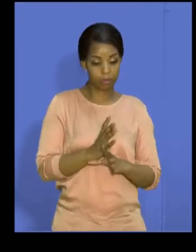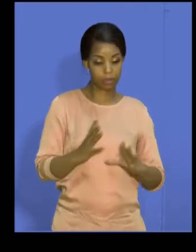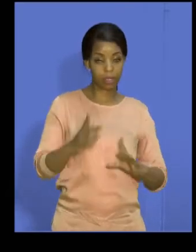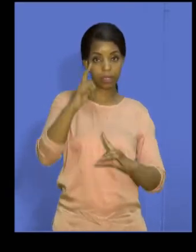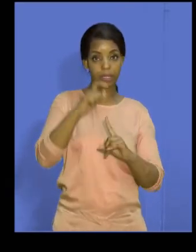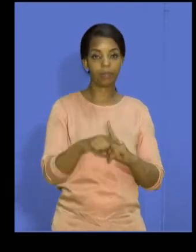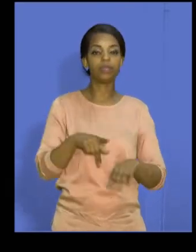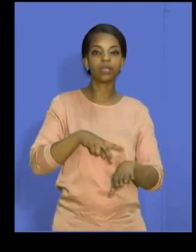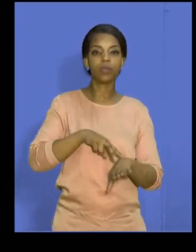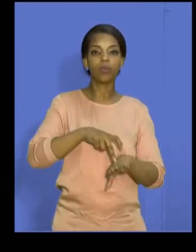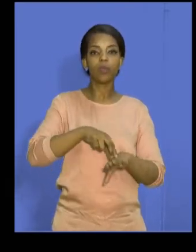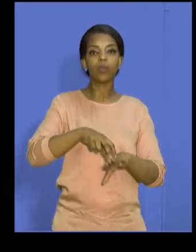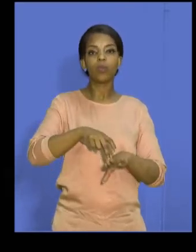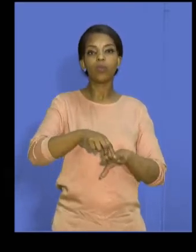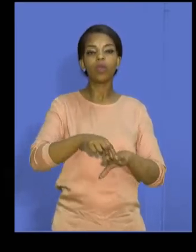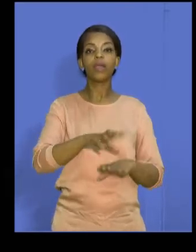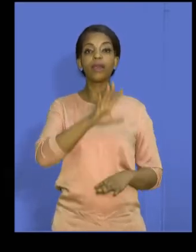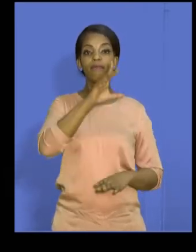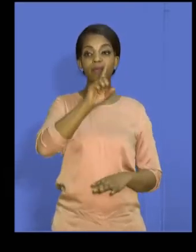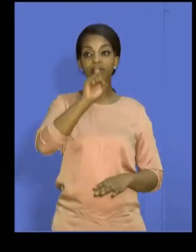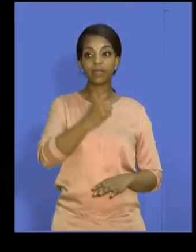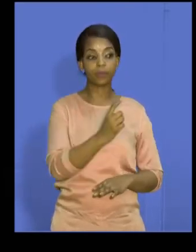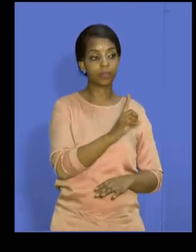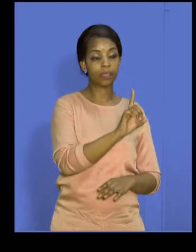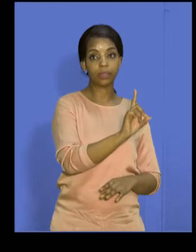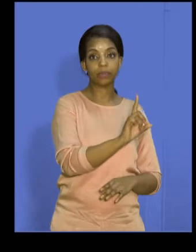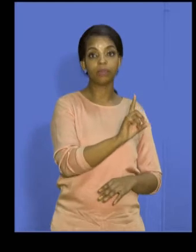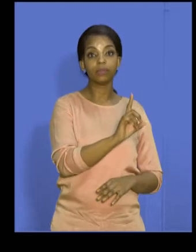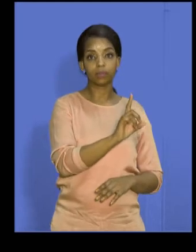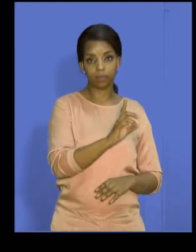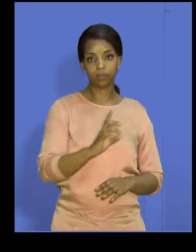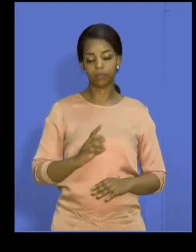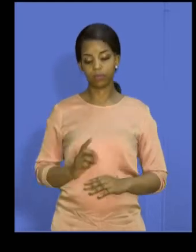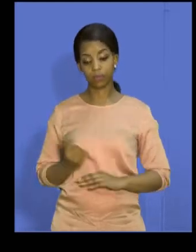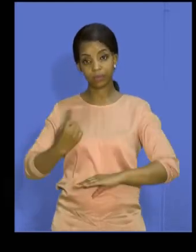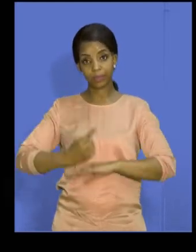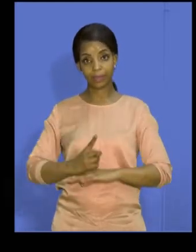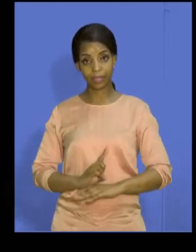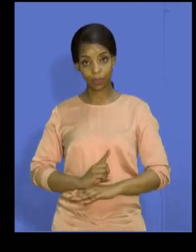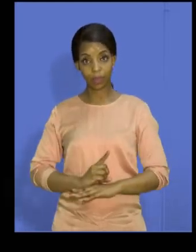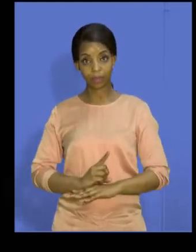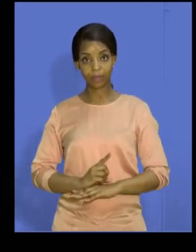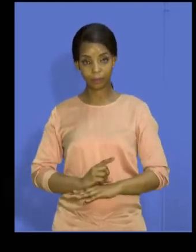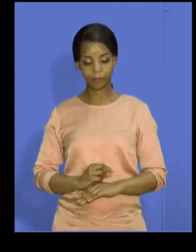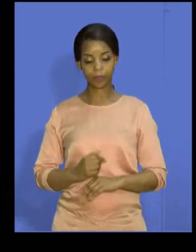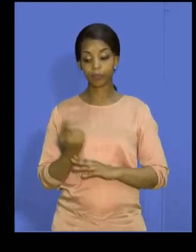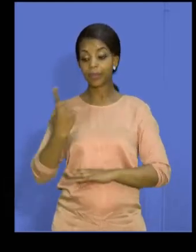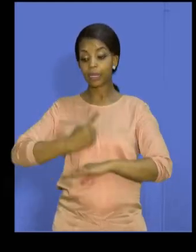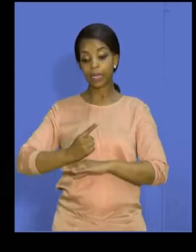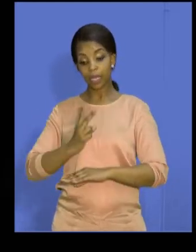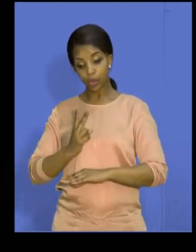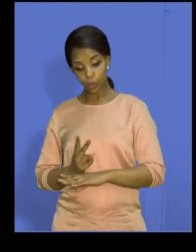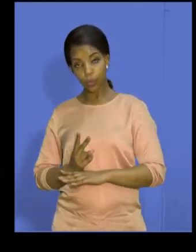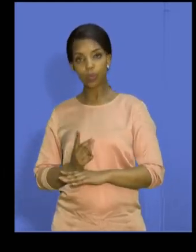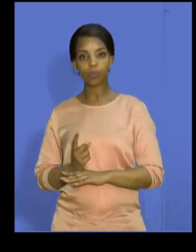this would be our day 1. And day 2, you know that they also walked 5,000 steps.